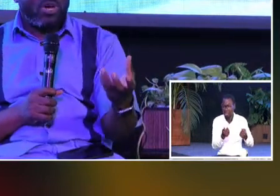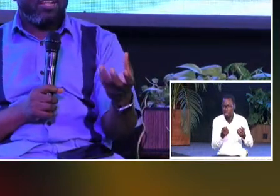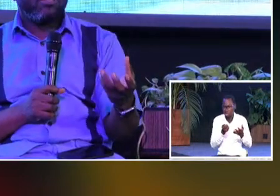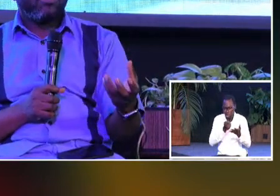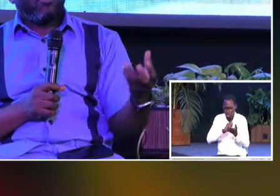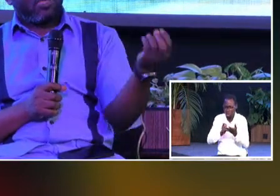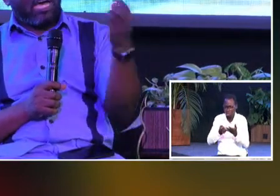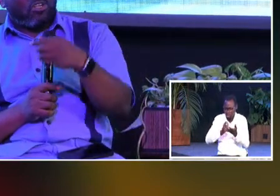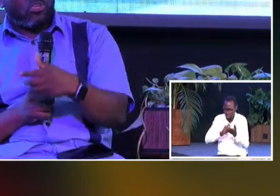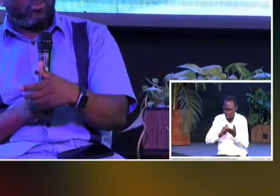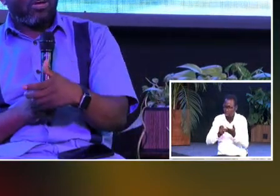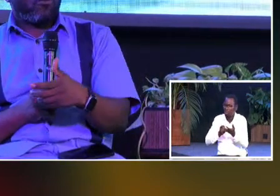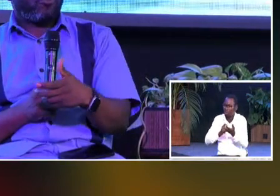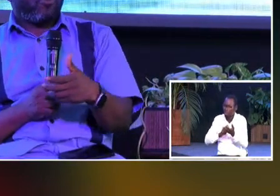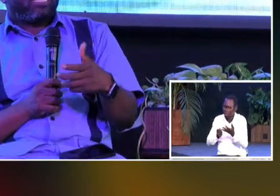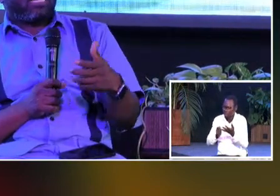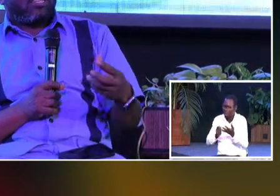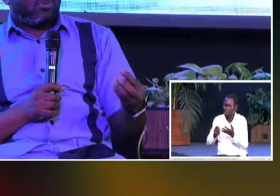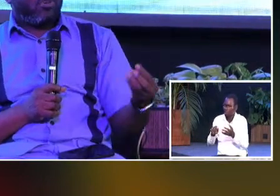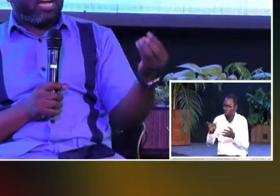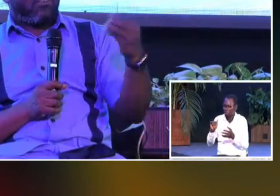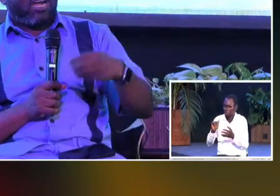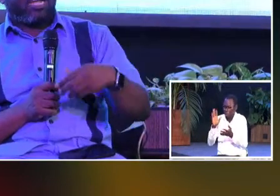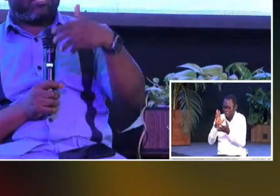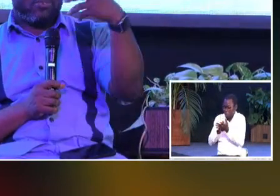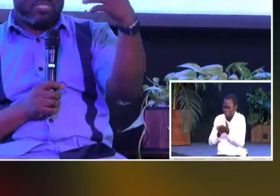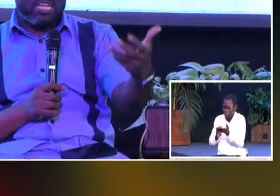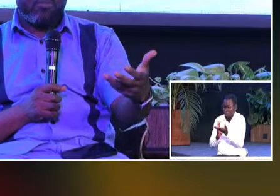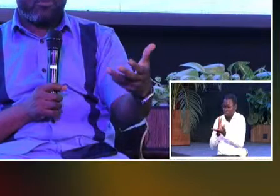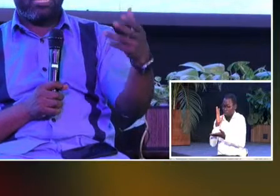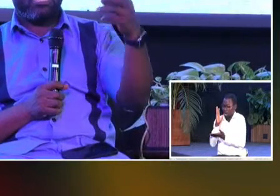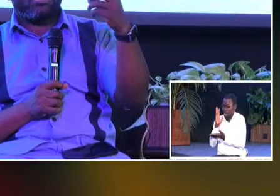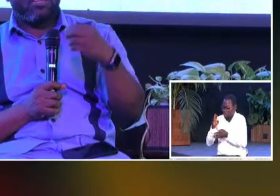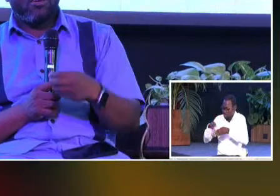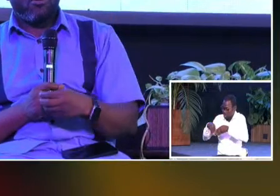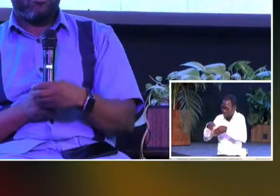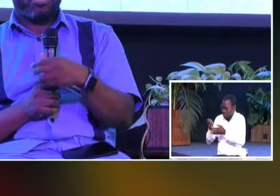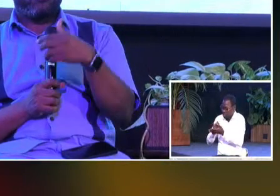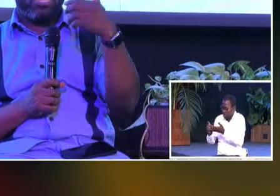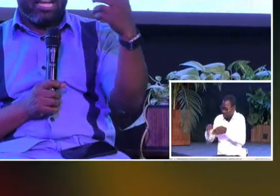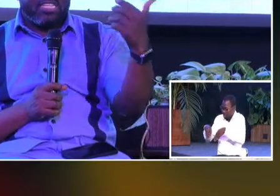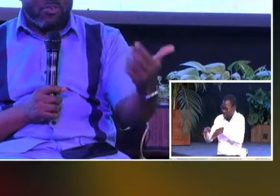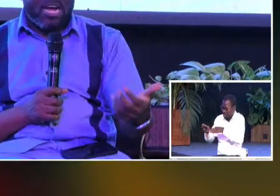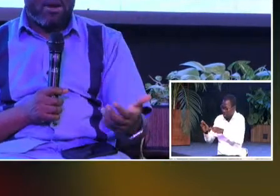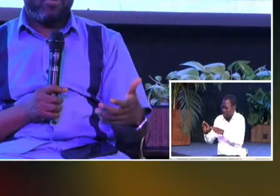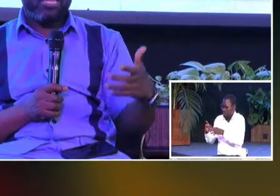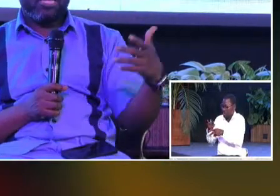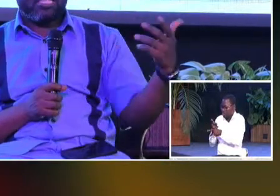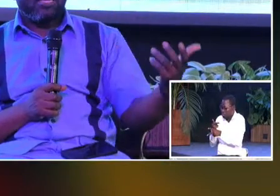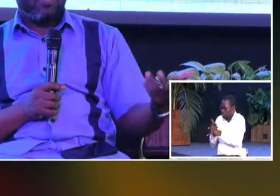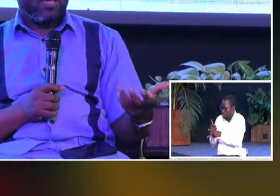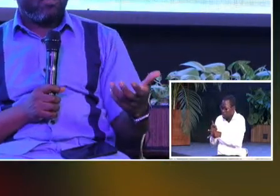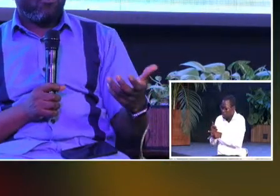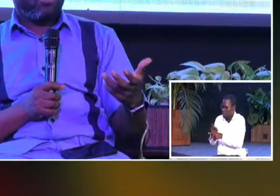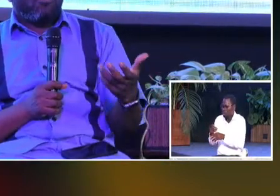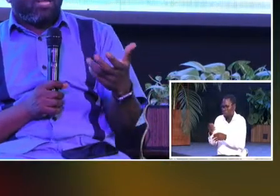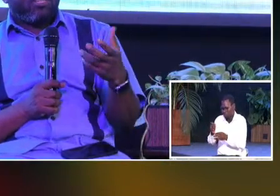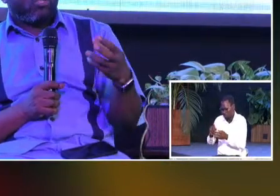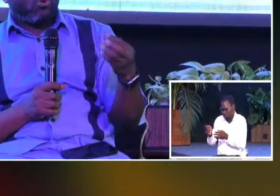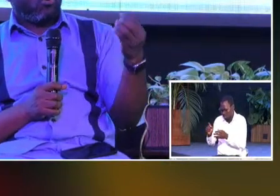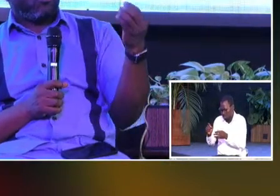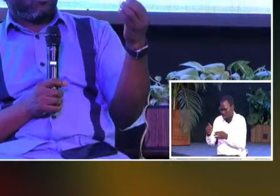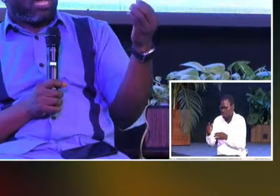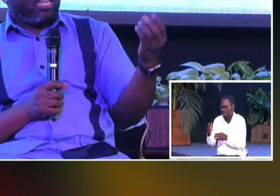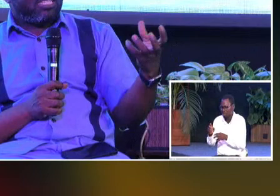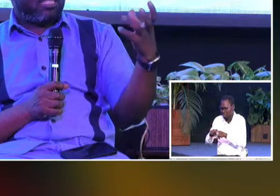write well, you can also be a copywriter. So you can write to sell products, or you can write for companies and make money.